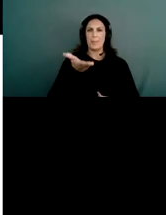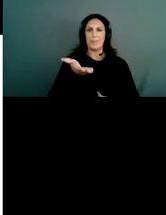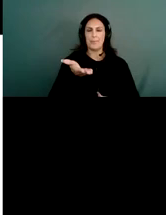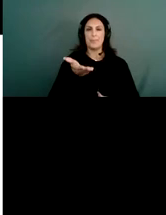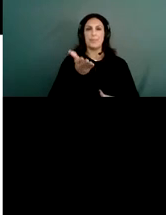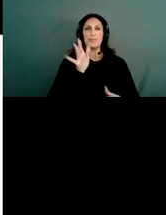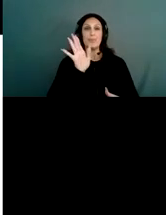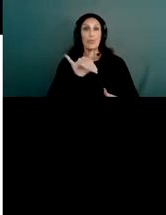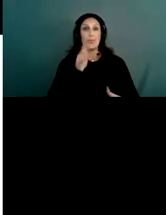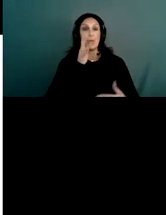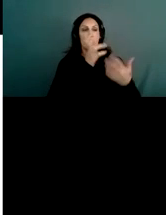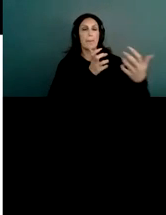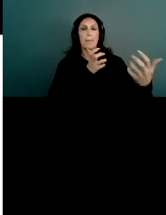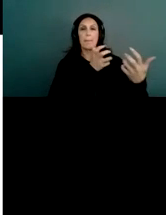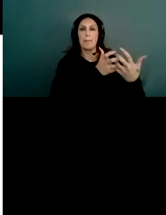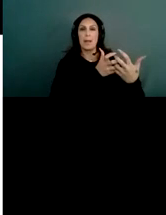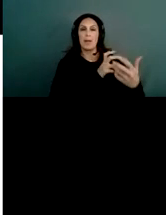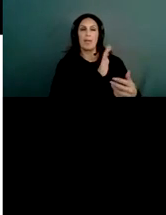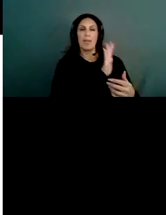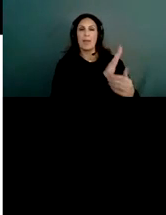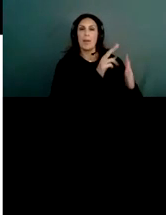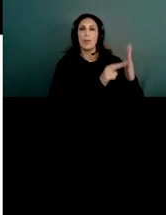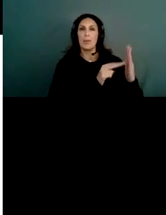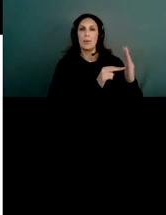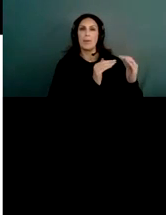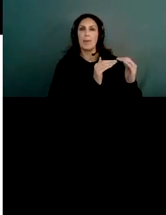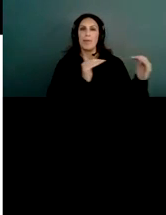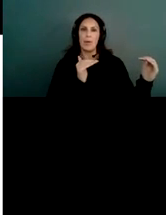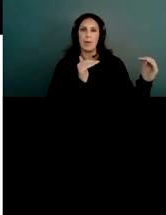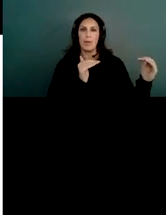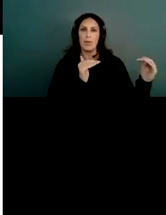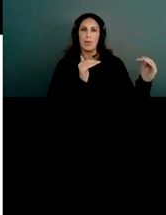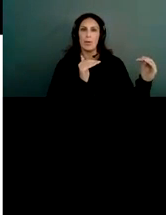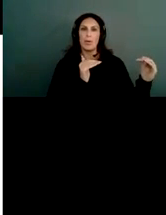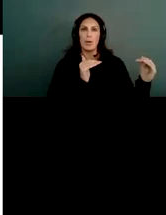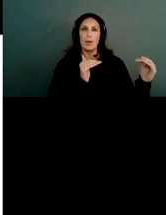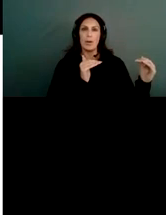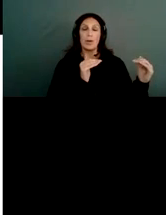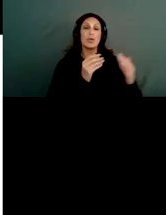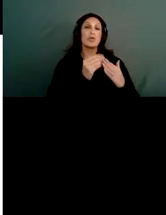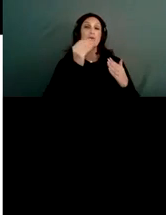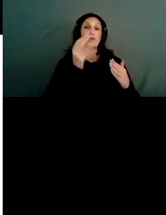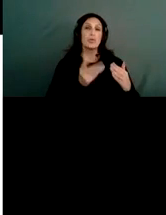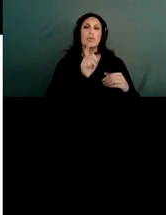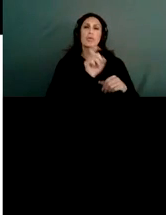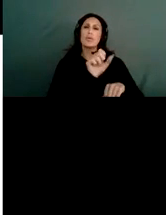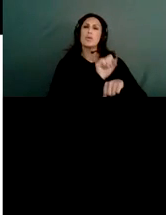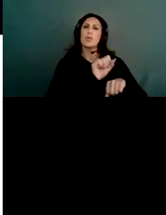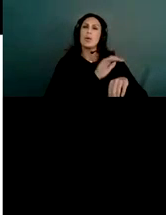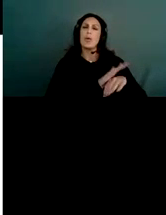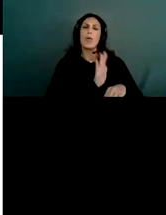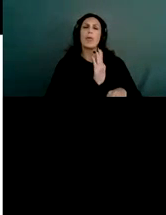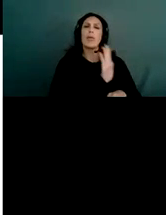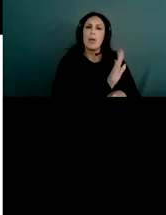level. It's crucial that the student work is generated on their own because it will adapt to their